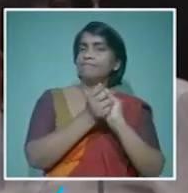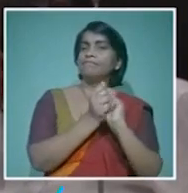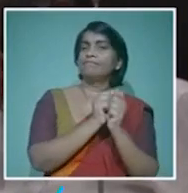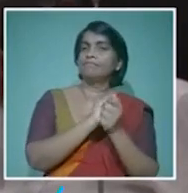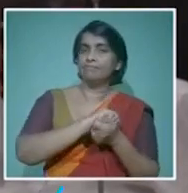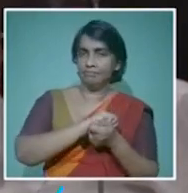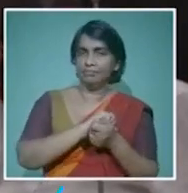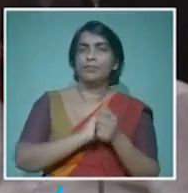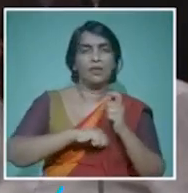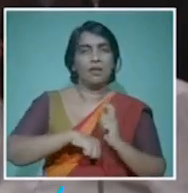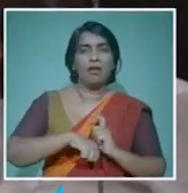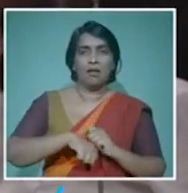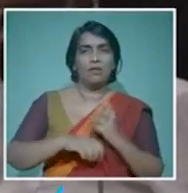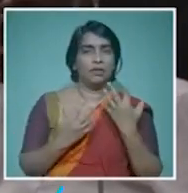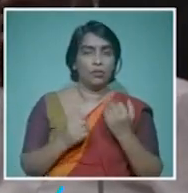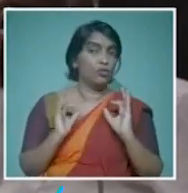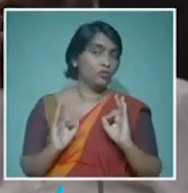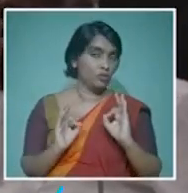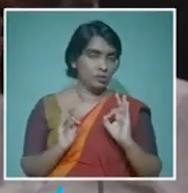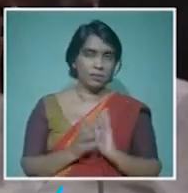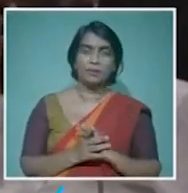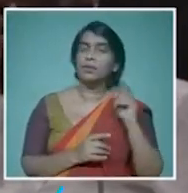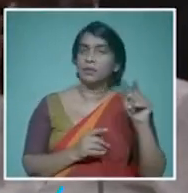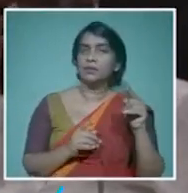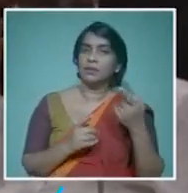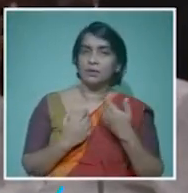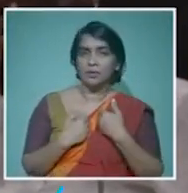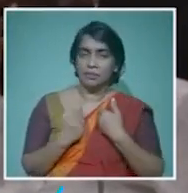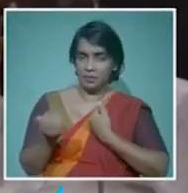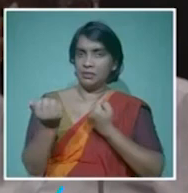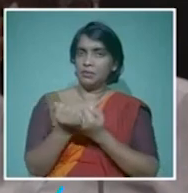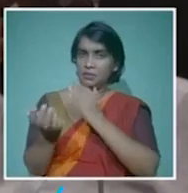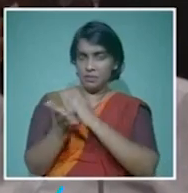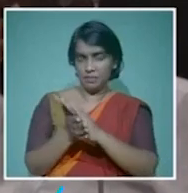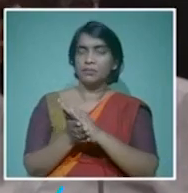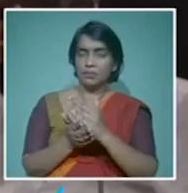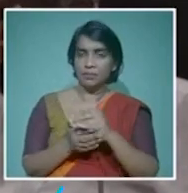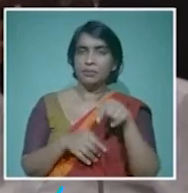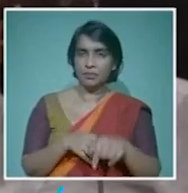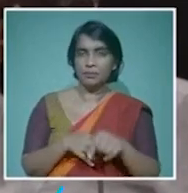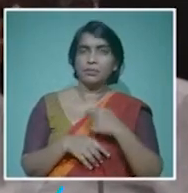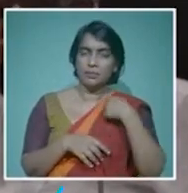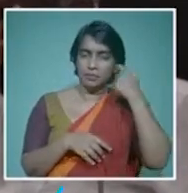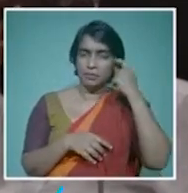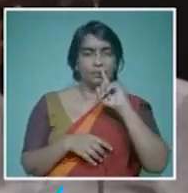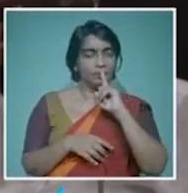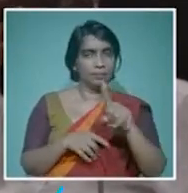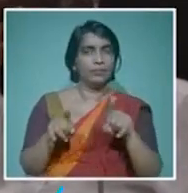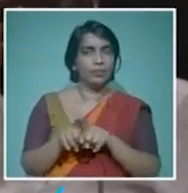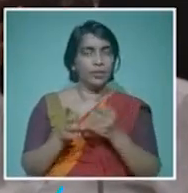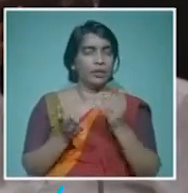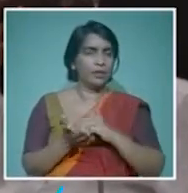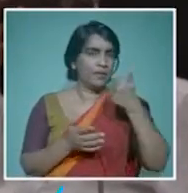Vime, Avastavak Labeno, Sudanam Vin, E Sambanding Apage Sahayoge Labadenu Ekina Karane Mehedi, Mam Matak Karanawa, E Wagema Obathuma